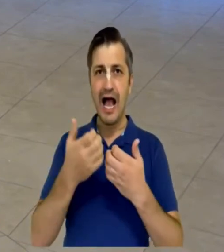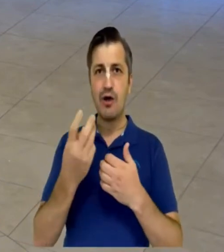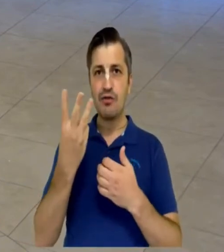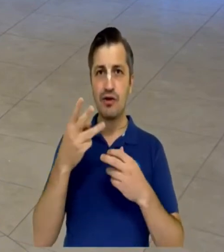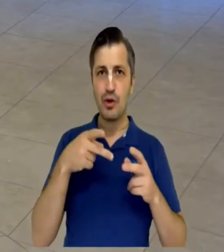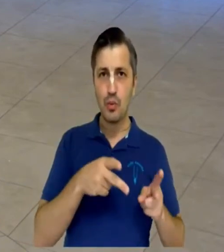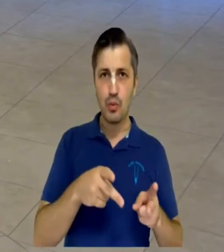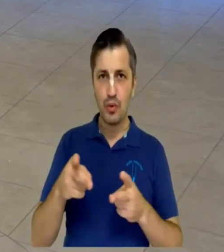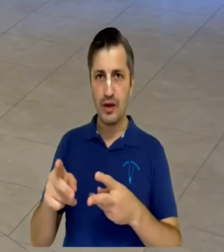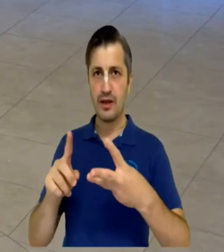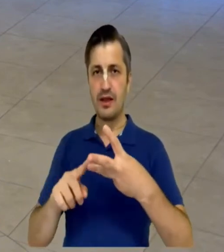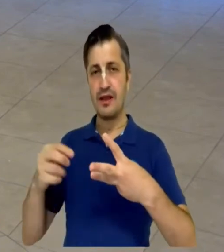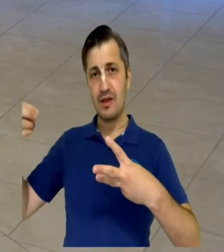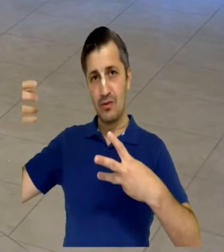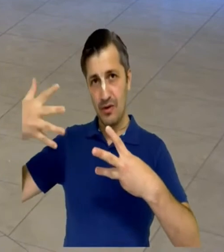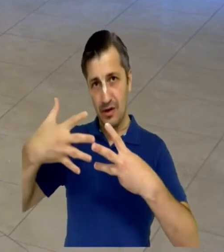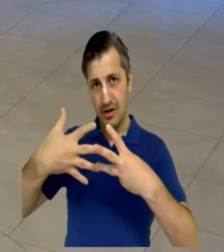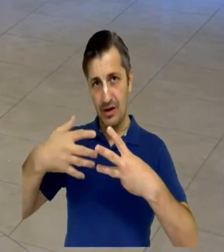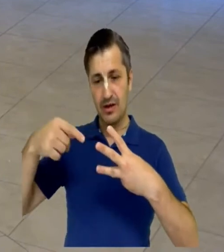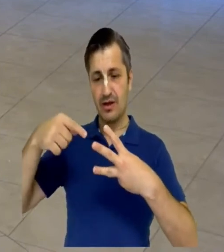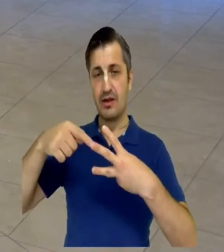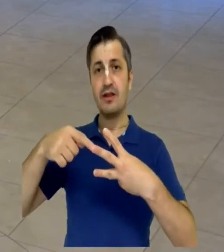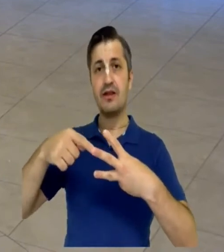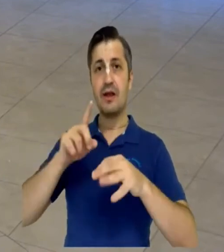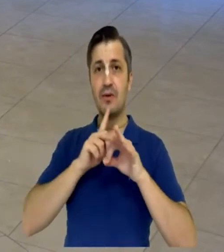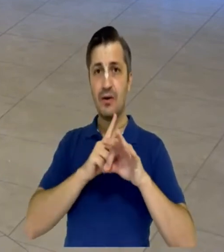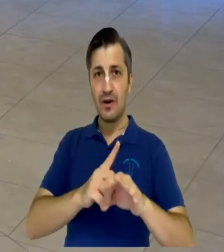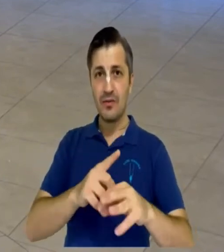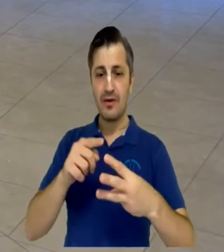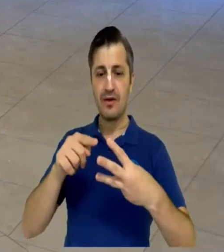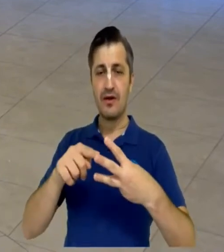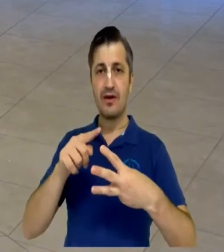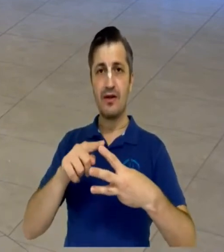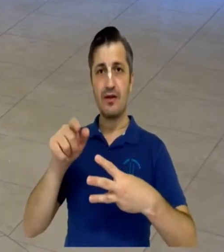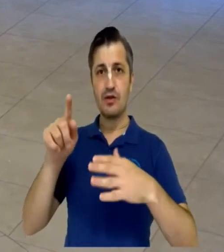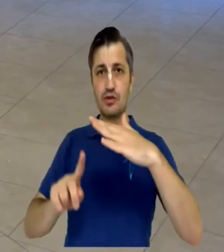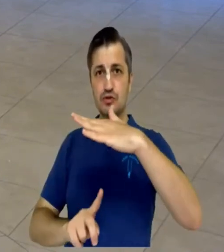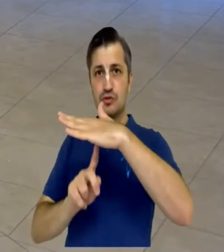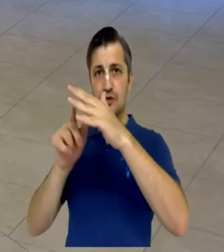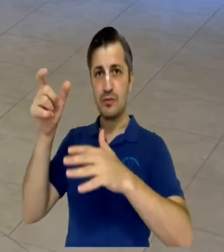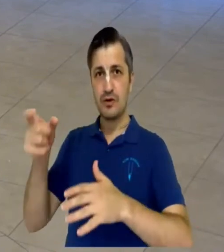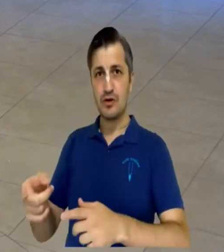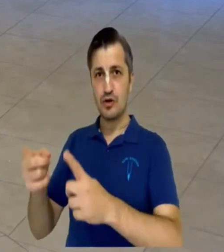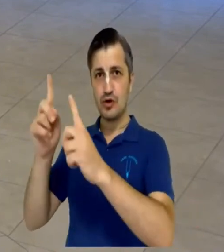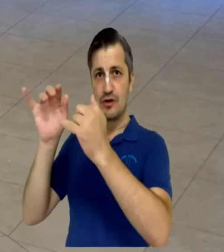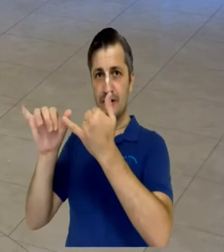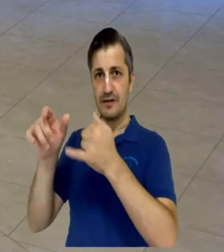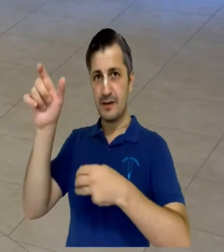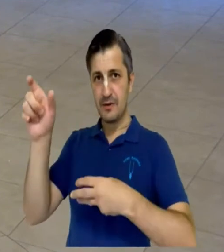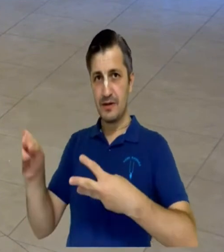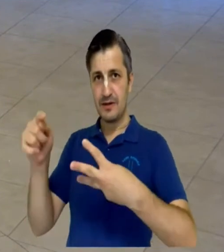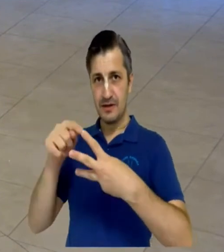Bhagavan. And of course, this chapter also is led to from the